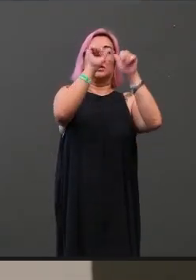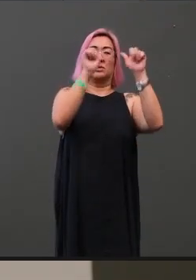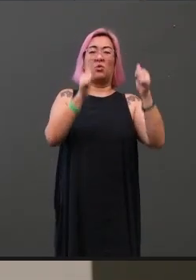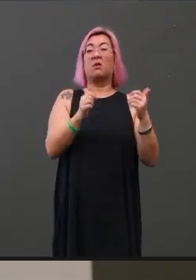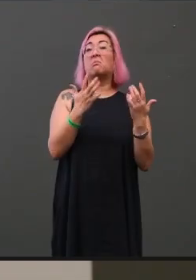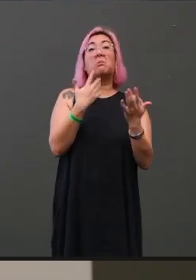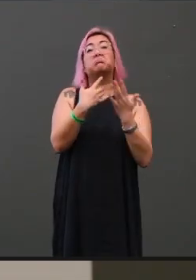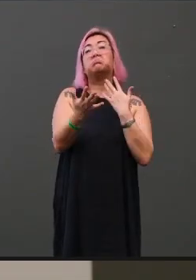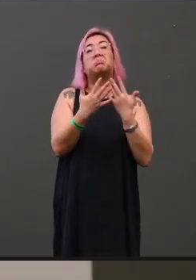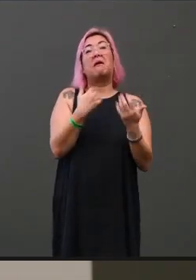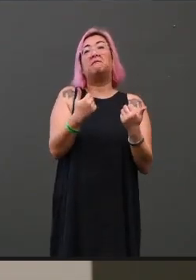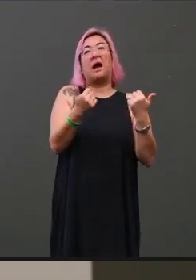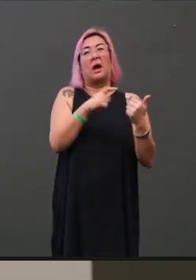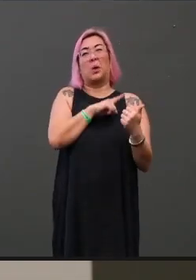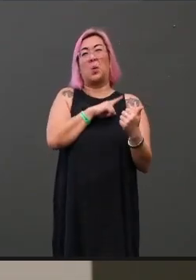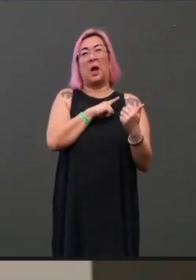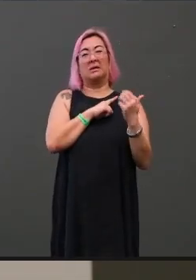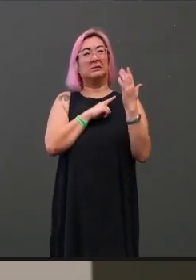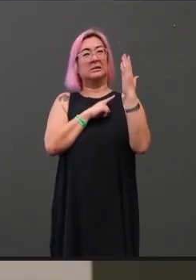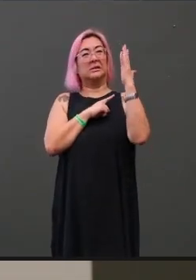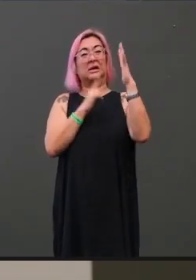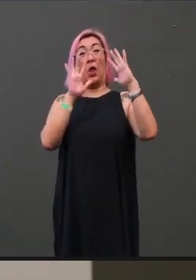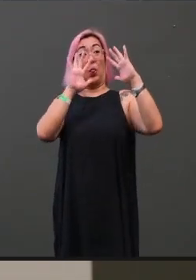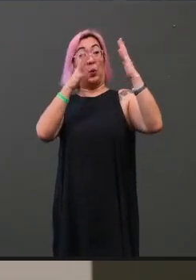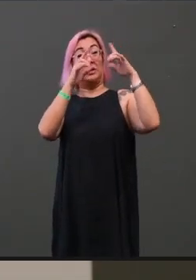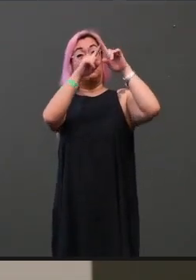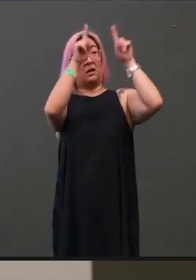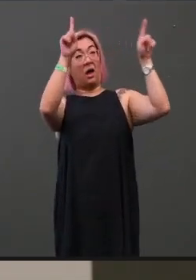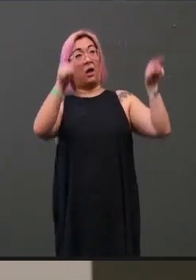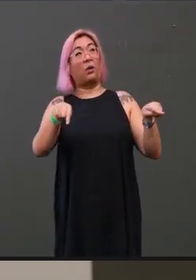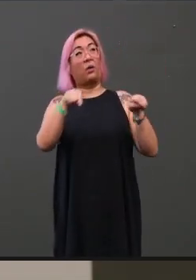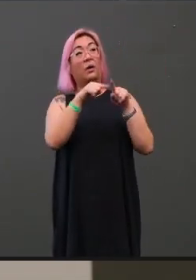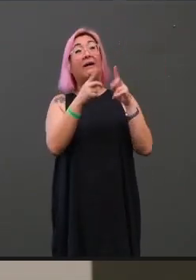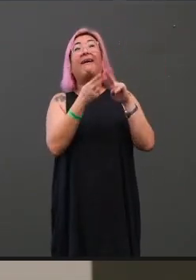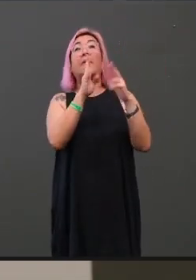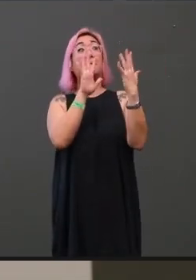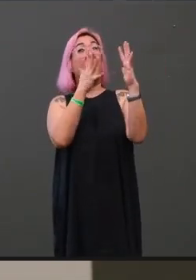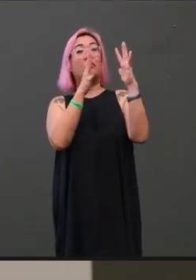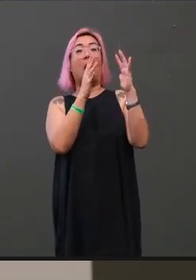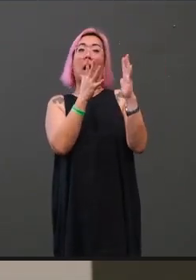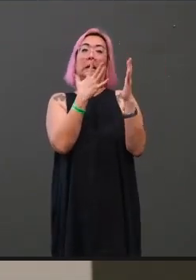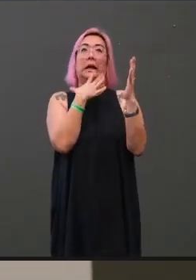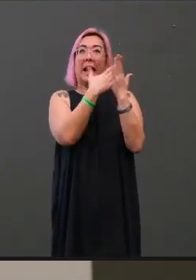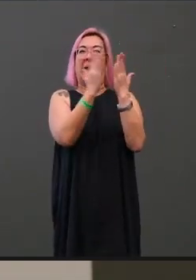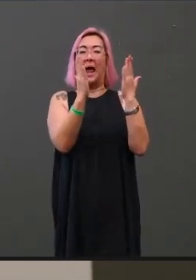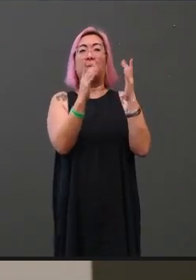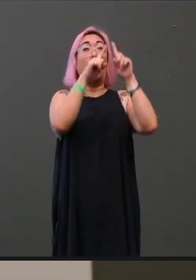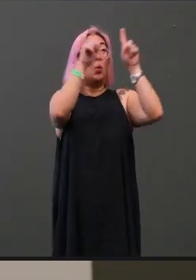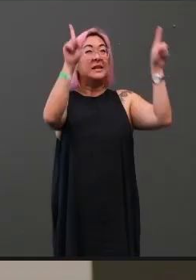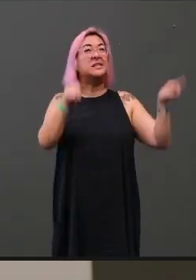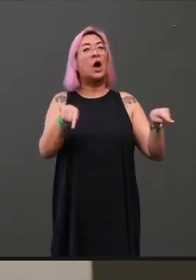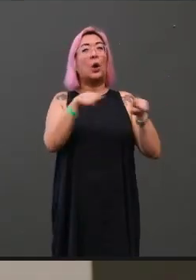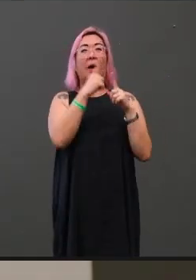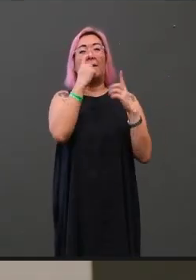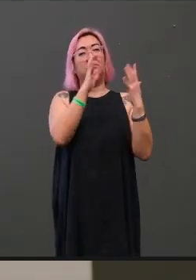generally pretty subtle. If you're doing a mirror, this might be a problem. But I think it's solvable, but it's a bit more tricky.